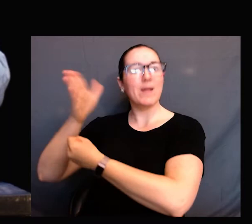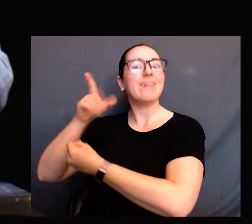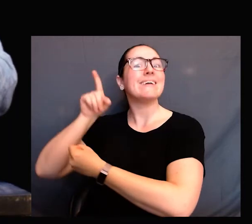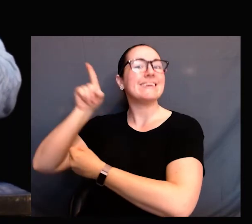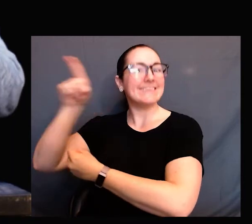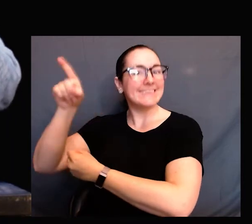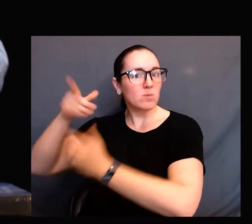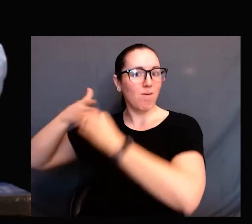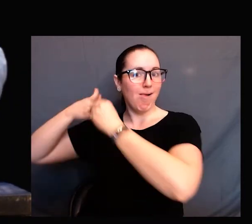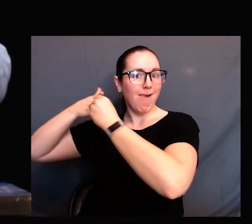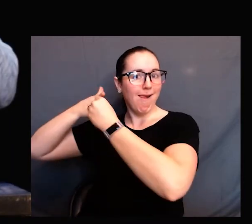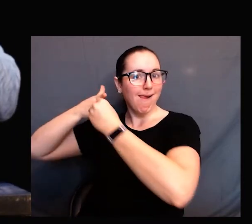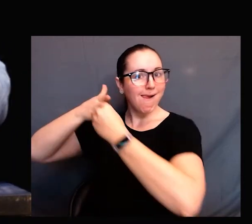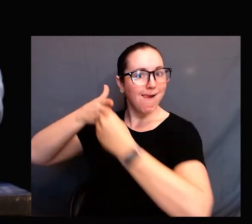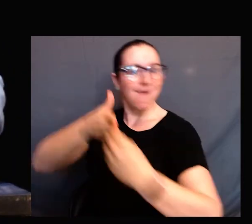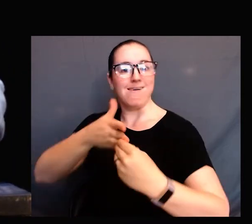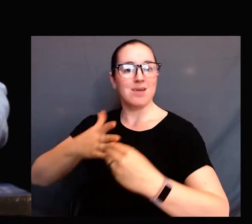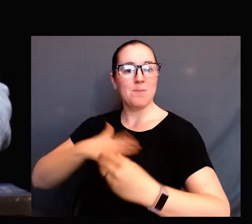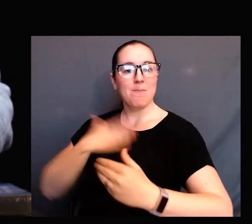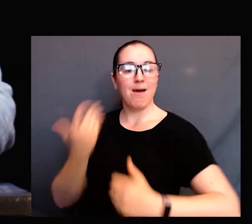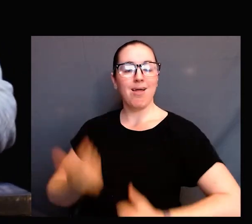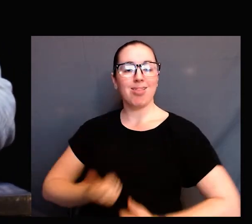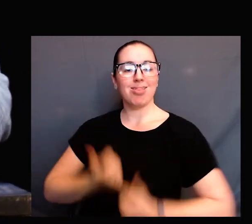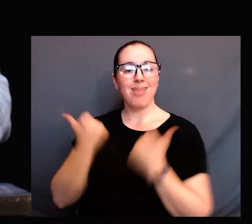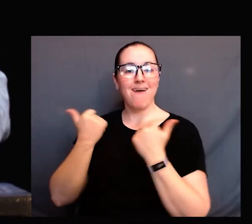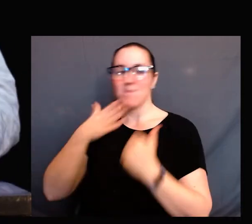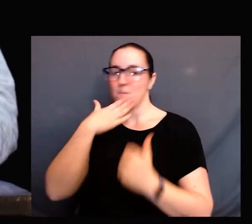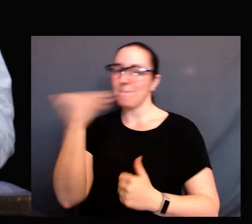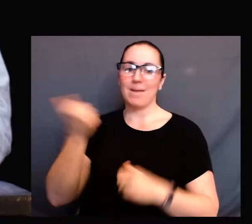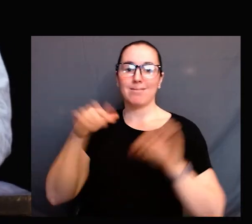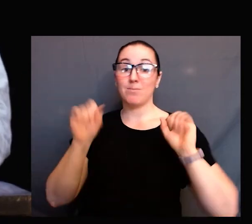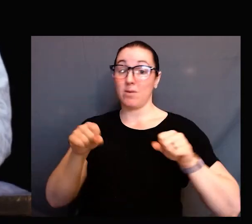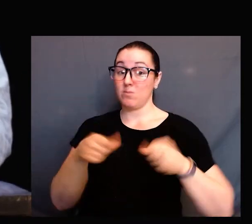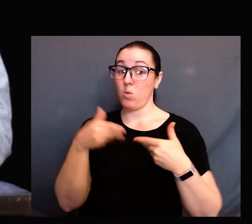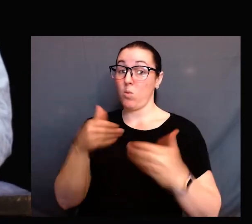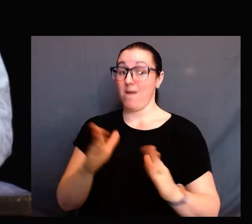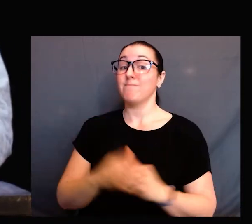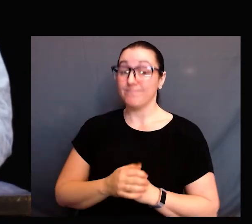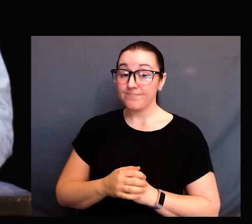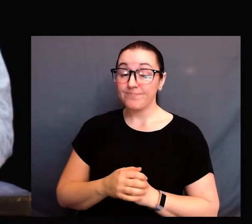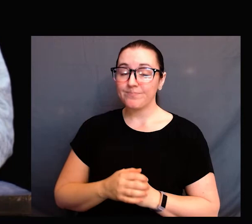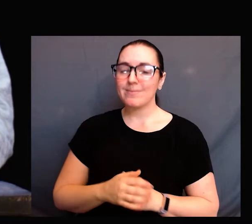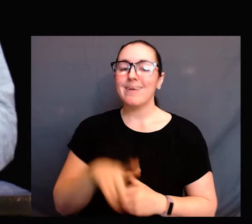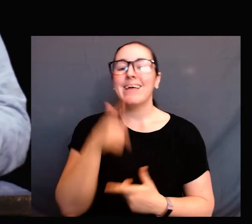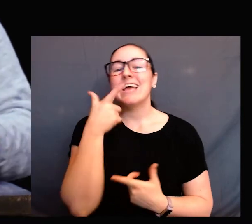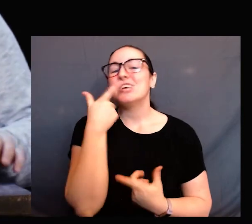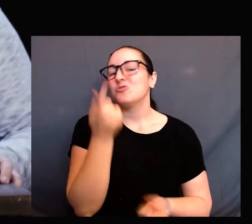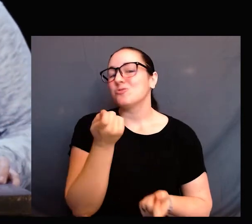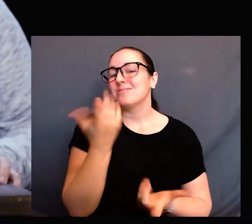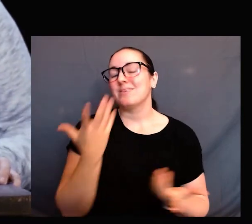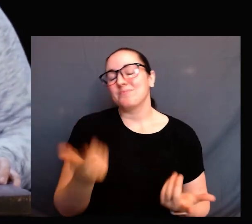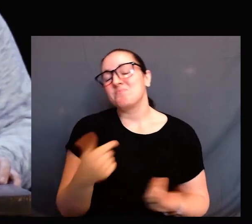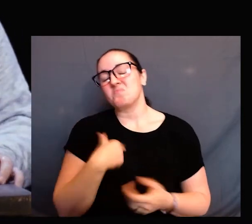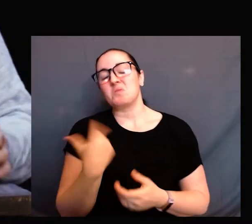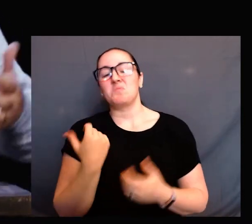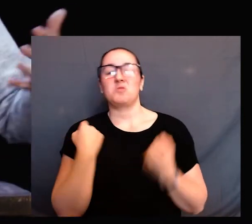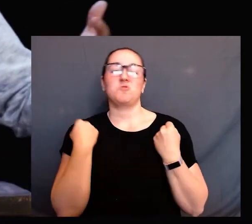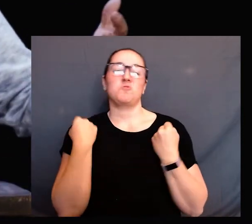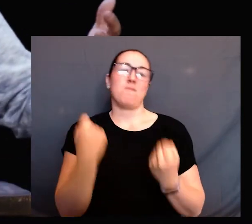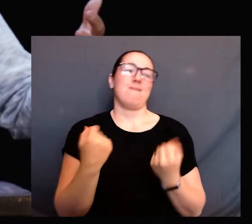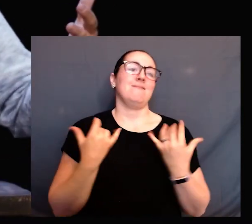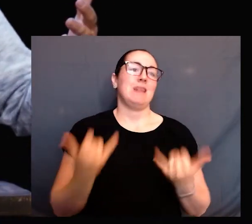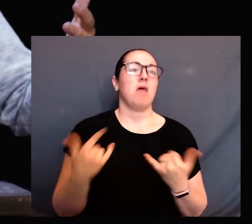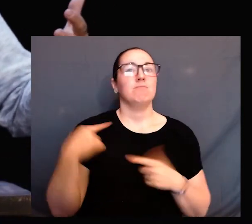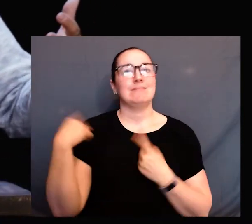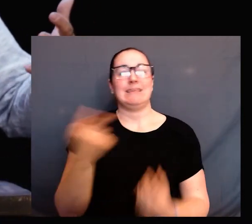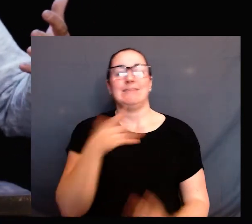he is going to drive my life in the best possible way. It's interesting that I've been